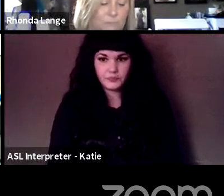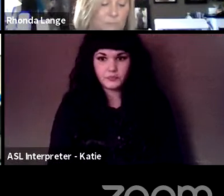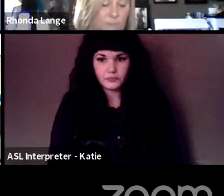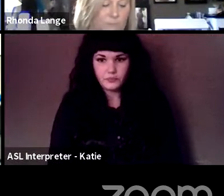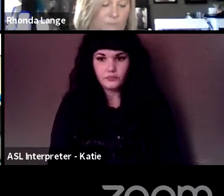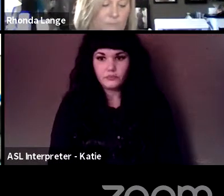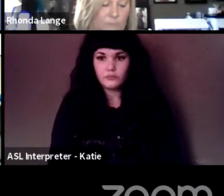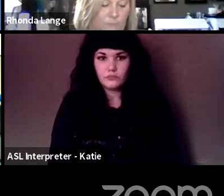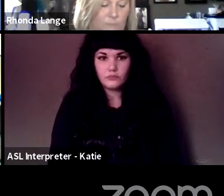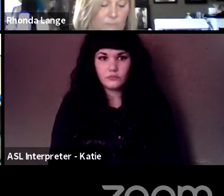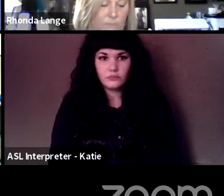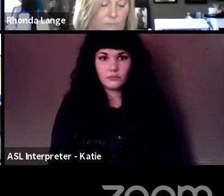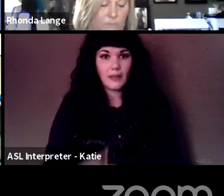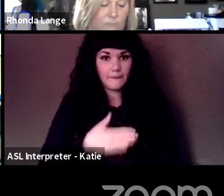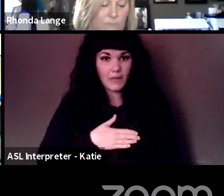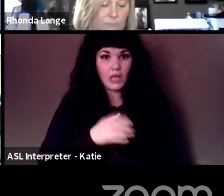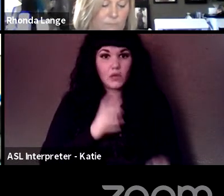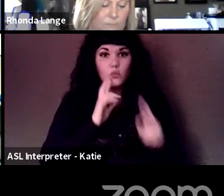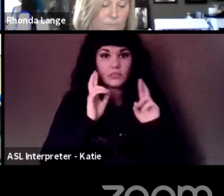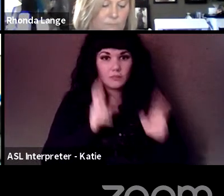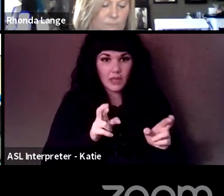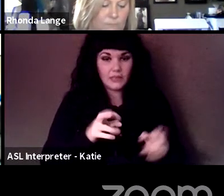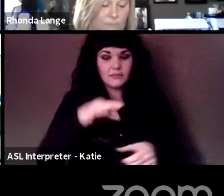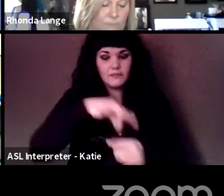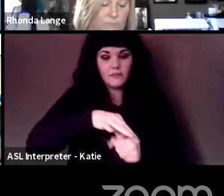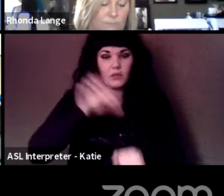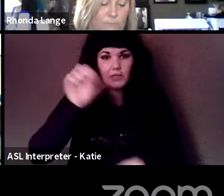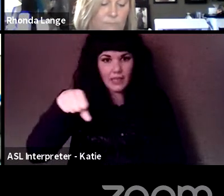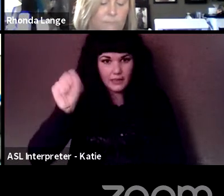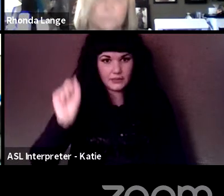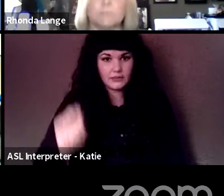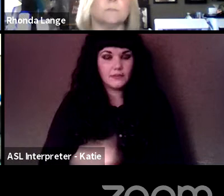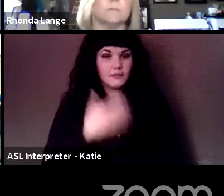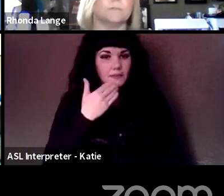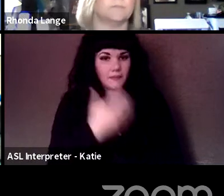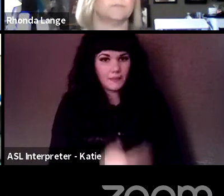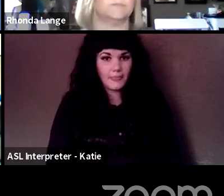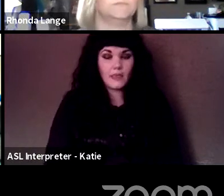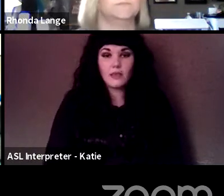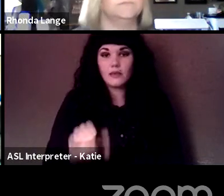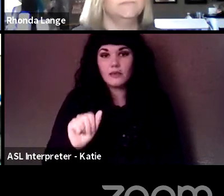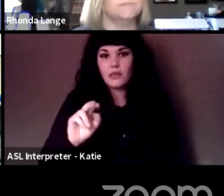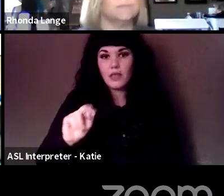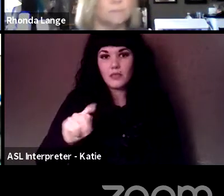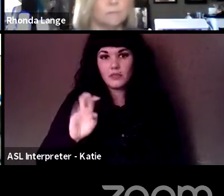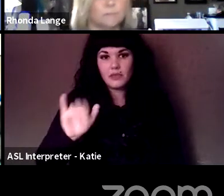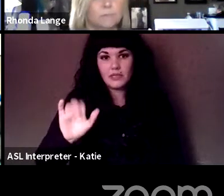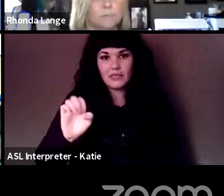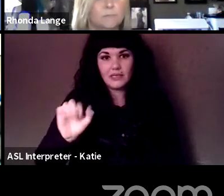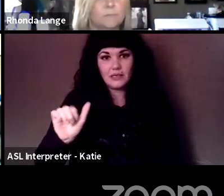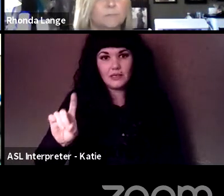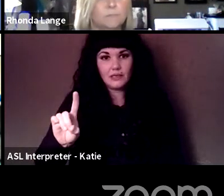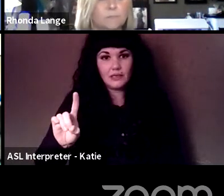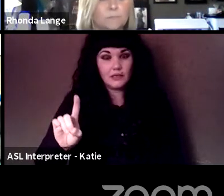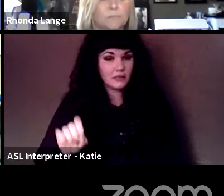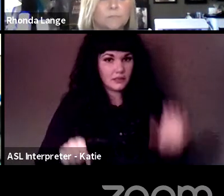My response would be yes. Thank you, Commissioner Curry. Anthony Ede, Yes.